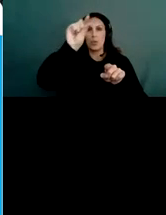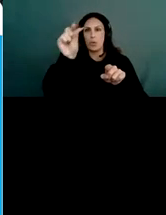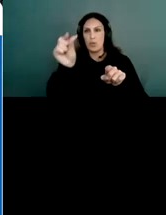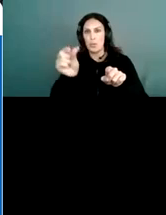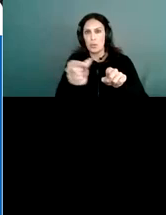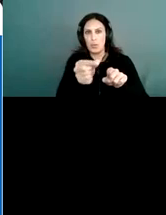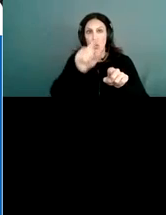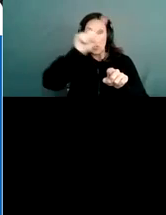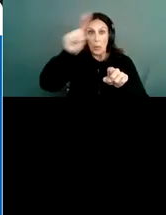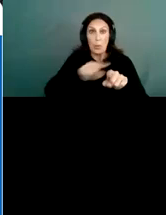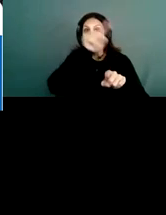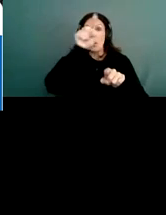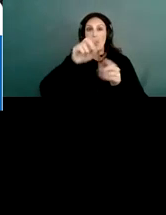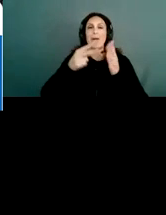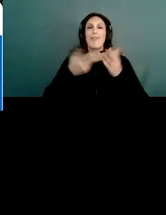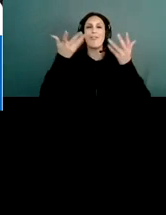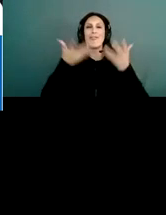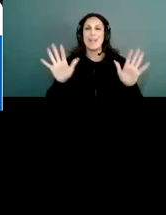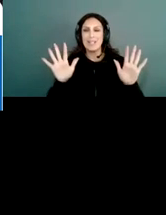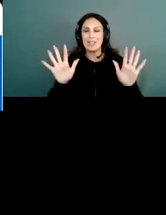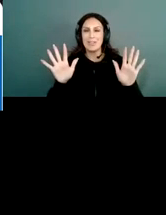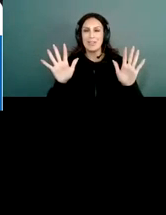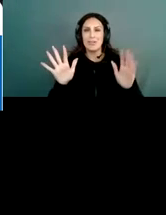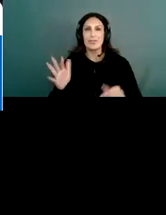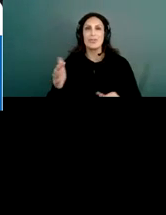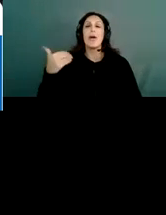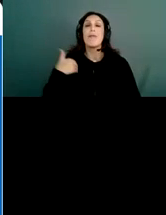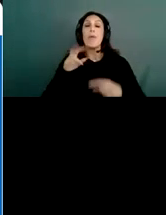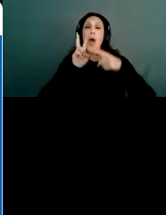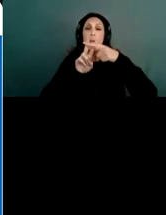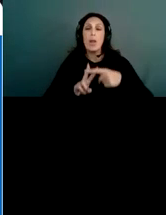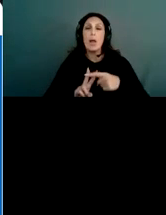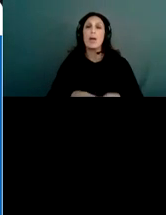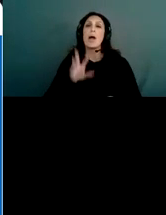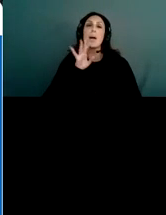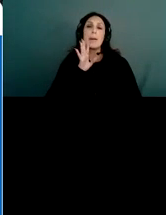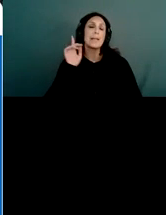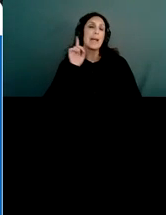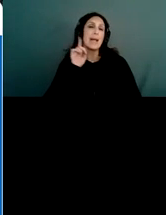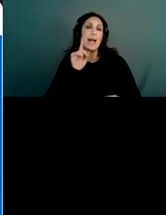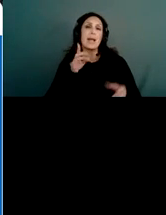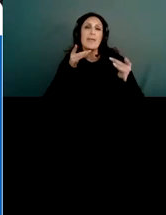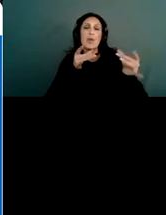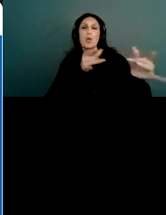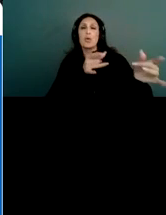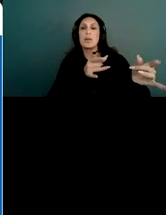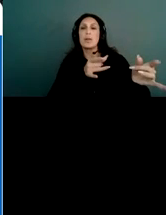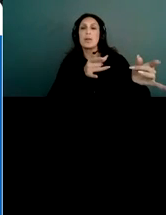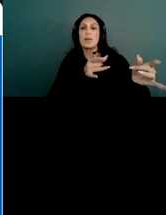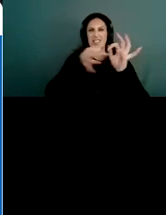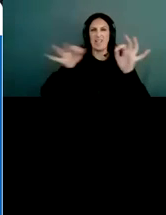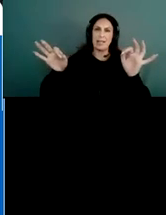phonological awareness, phonics, vocabulary, fluency, structural